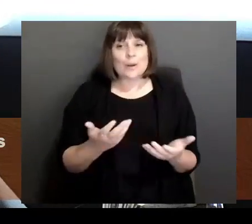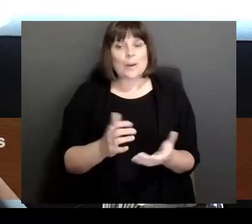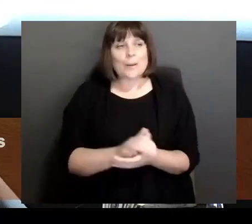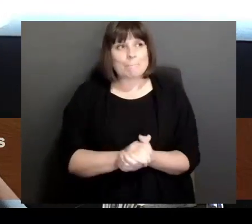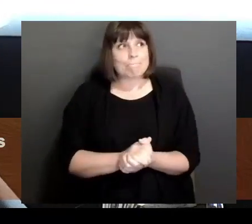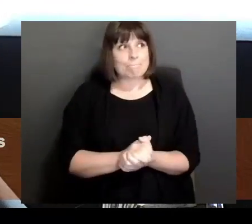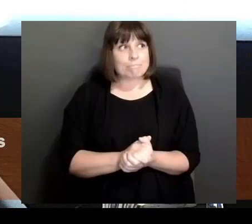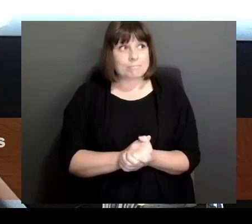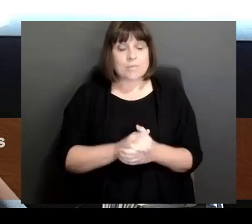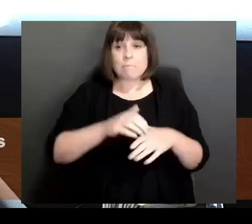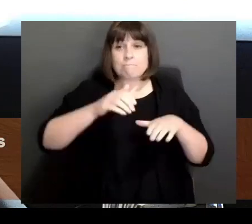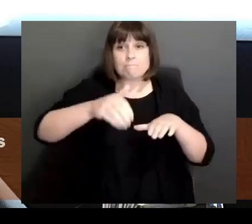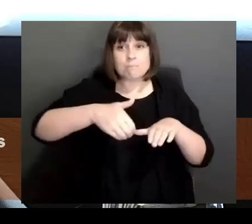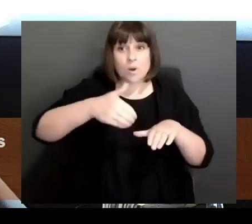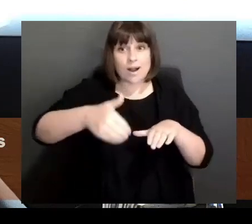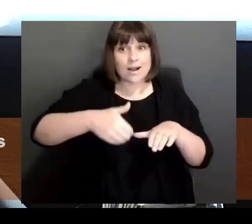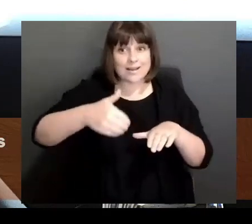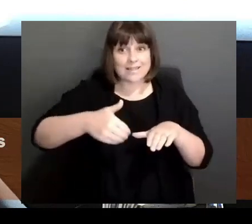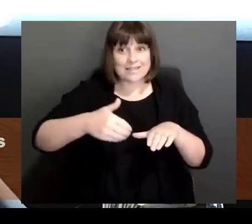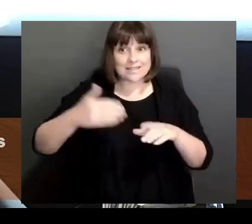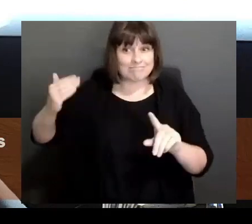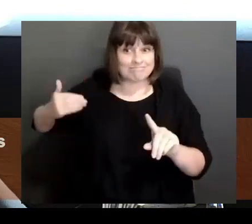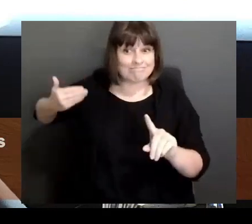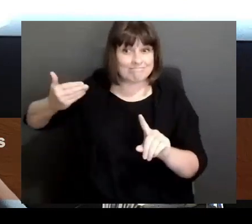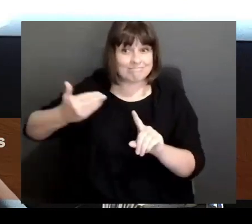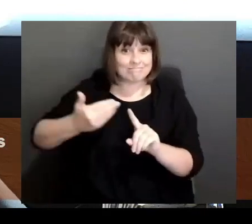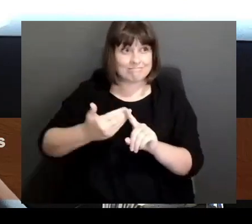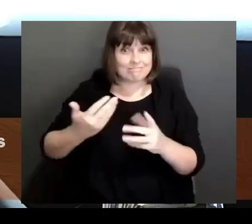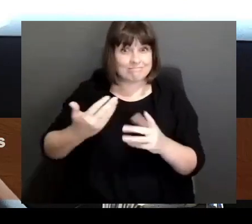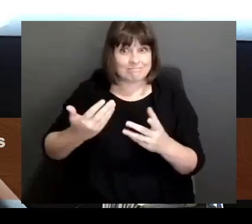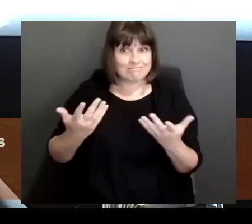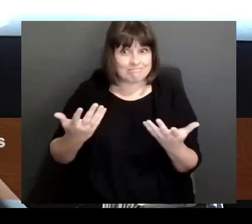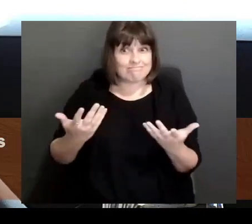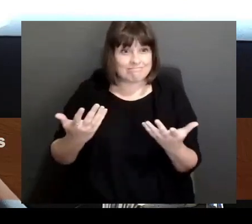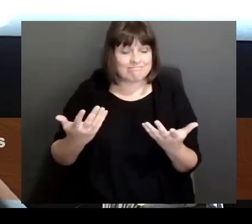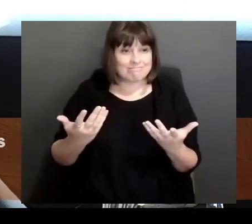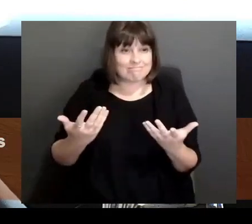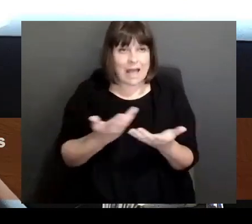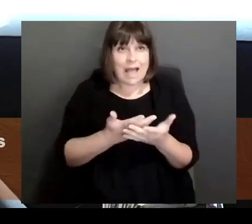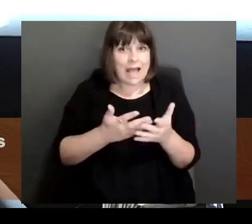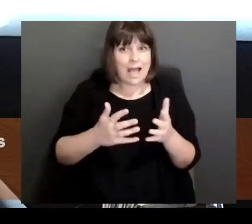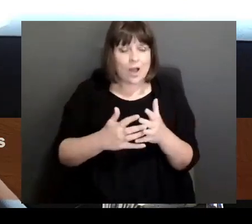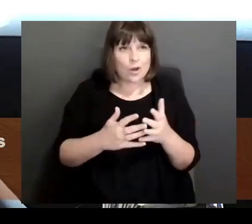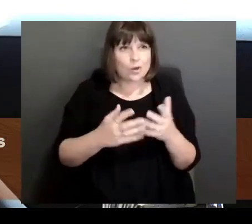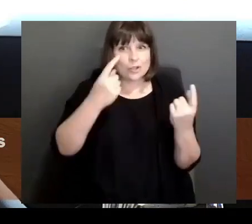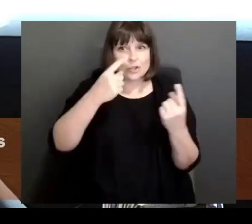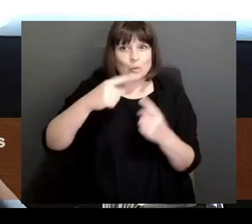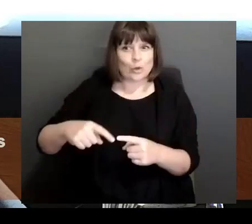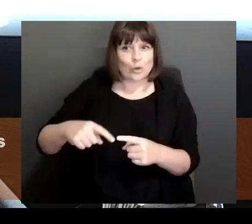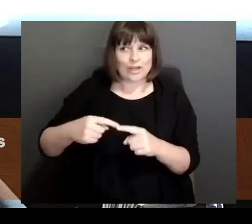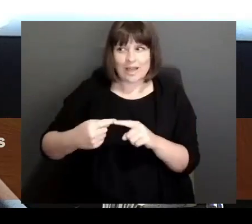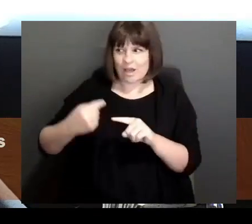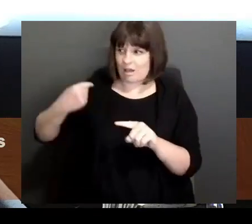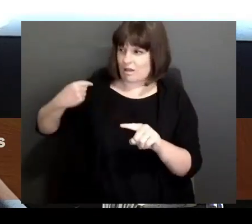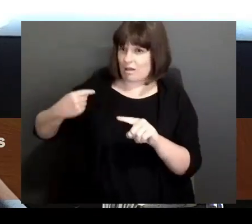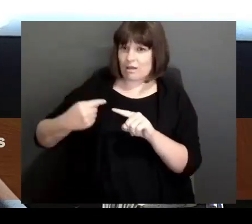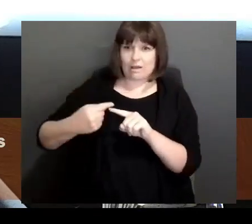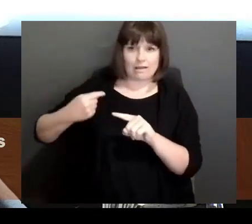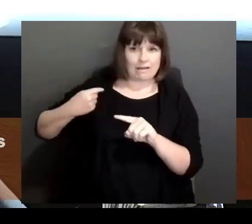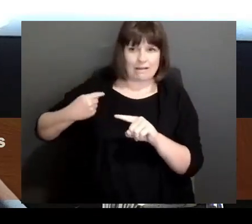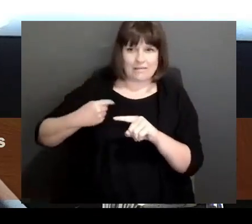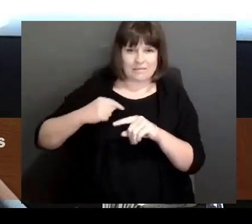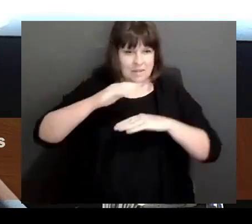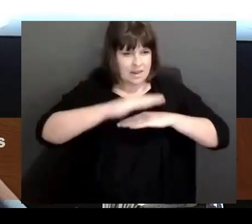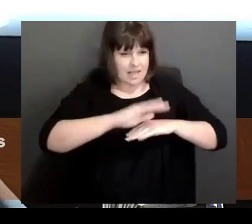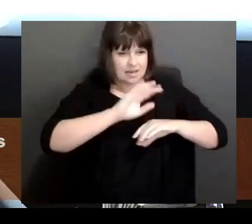mining that is already underway. I mean, certainly, you know, how do you capture something that has been lost? I appreciate that. I think with any